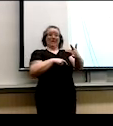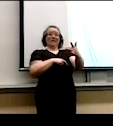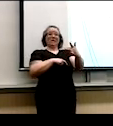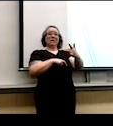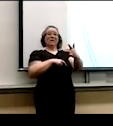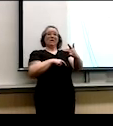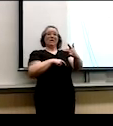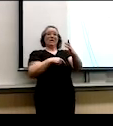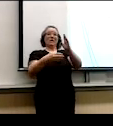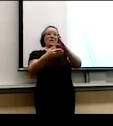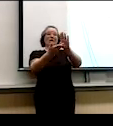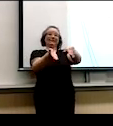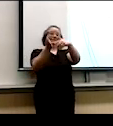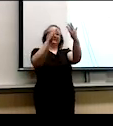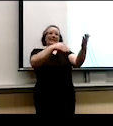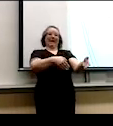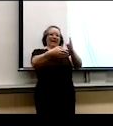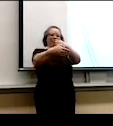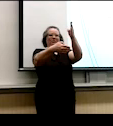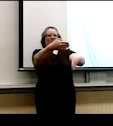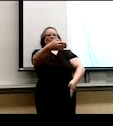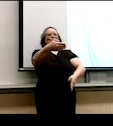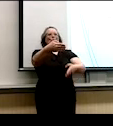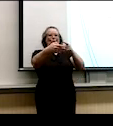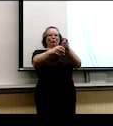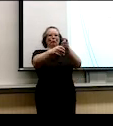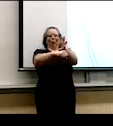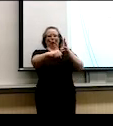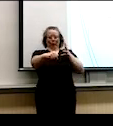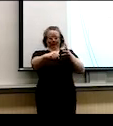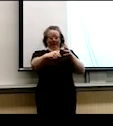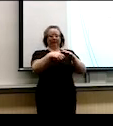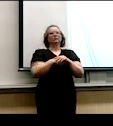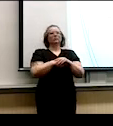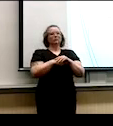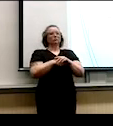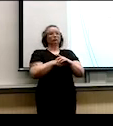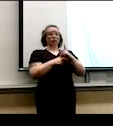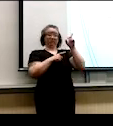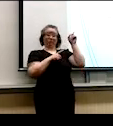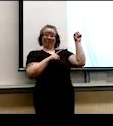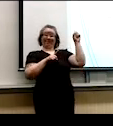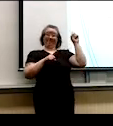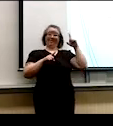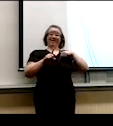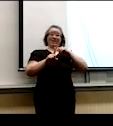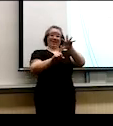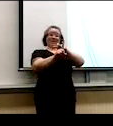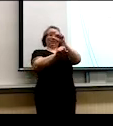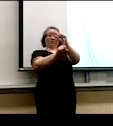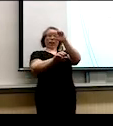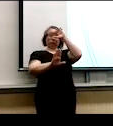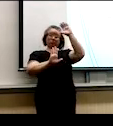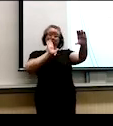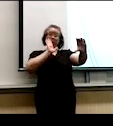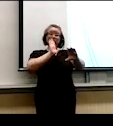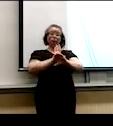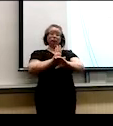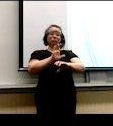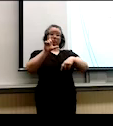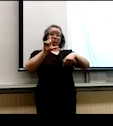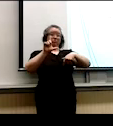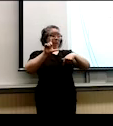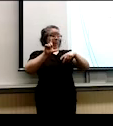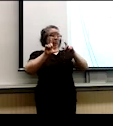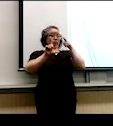So this information, I think, applies to people with Down syndrome. There's no literature about people